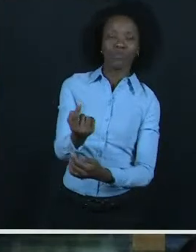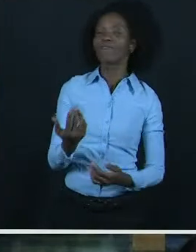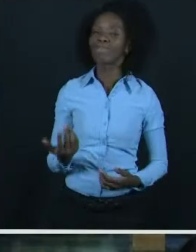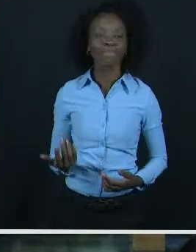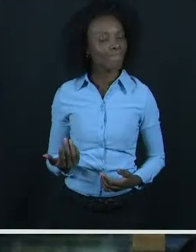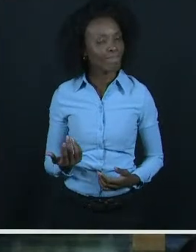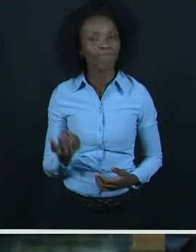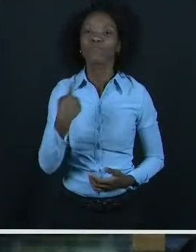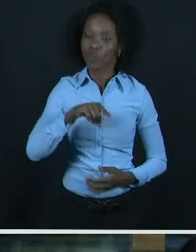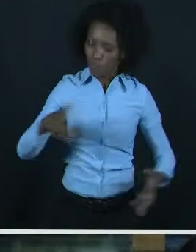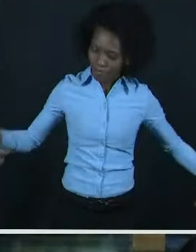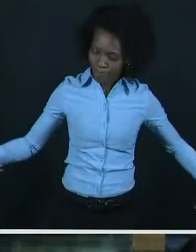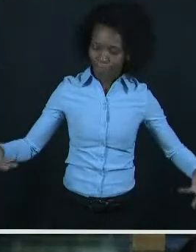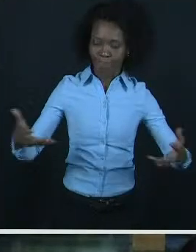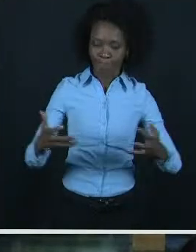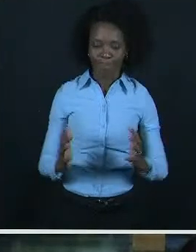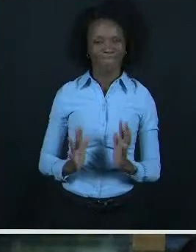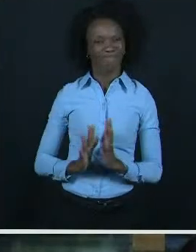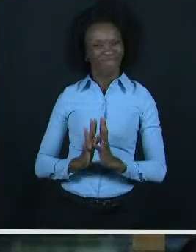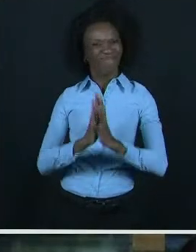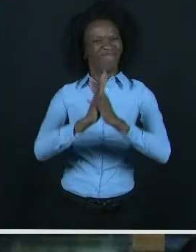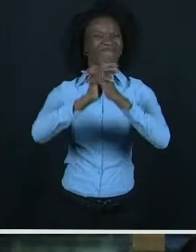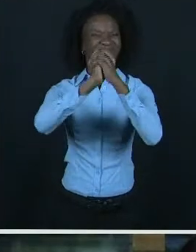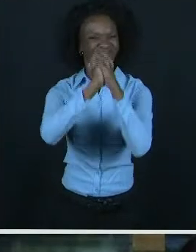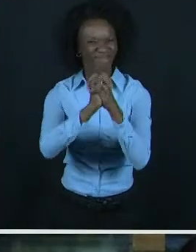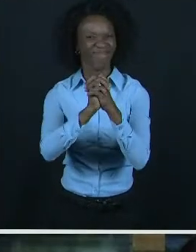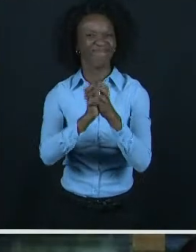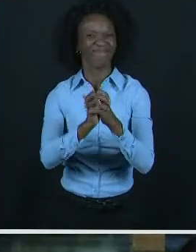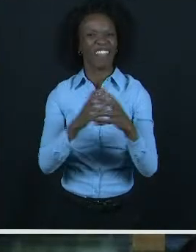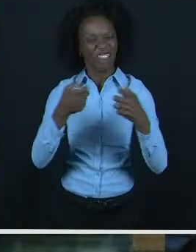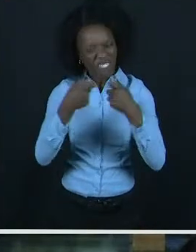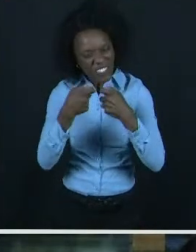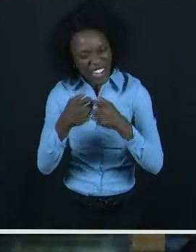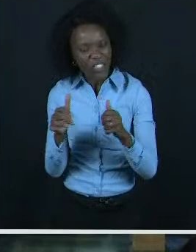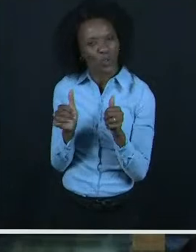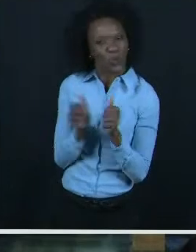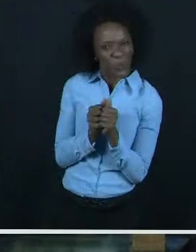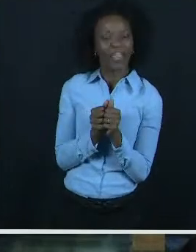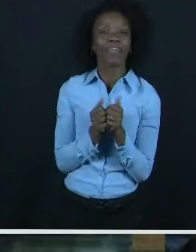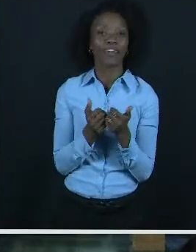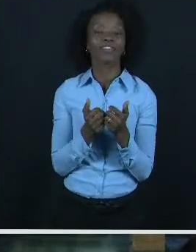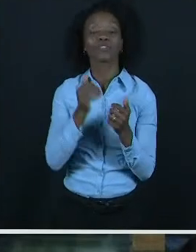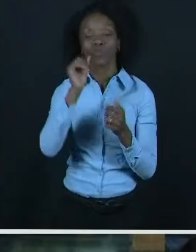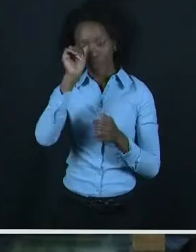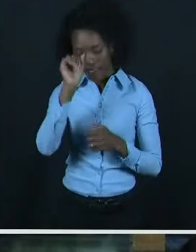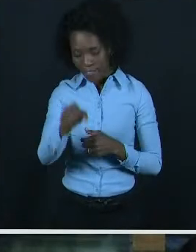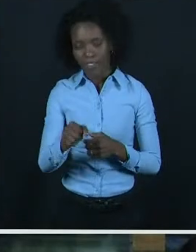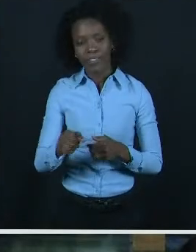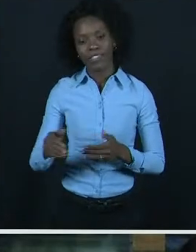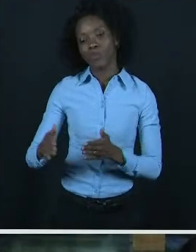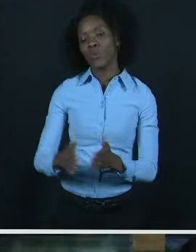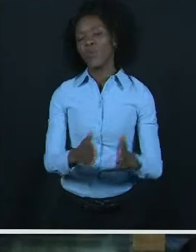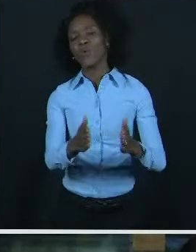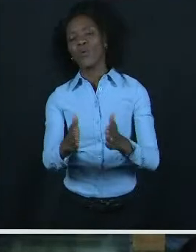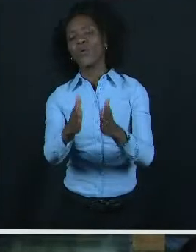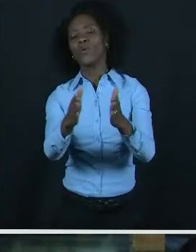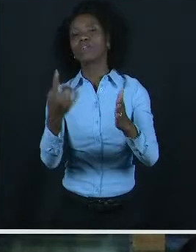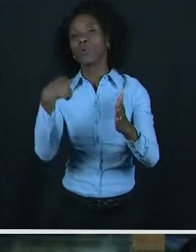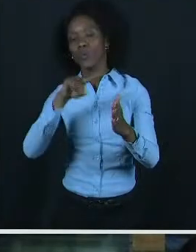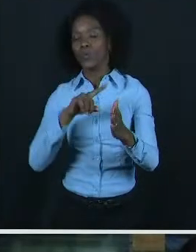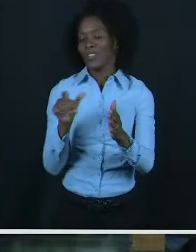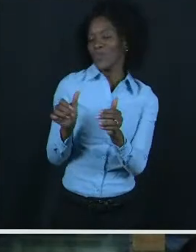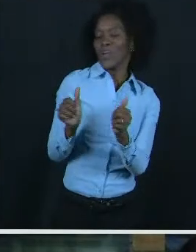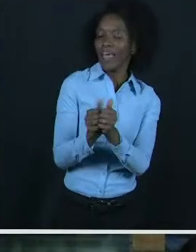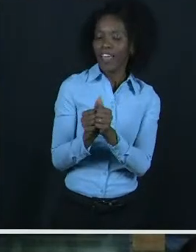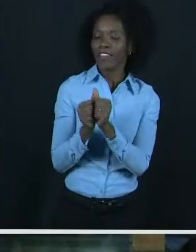We need to be united in this fight. It is a road that we must walk together,